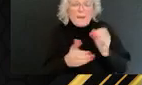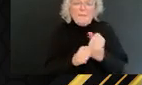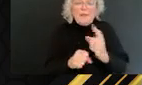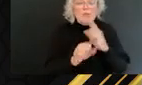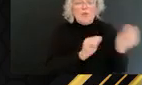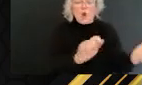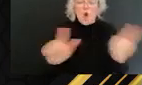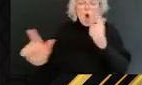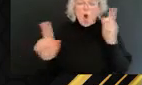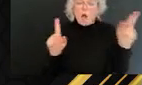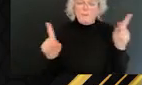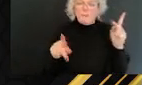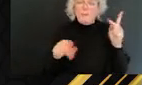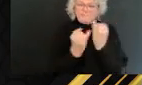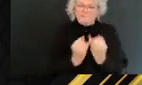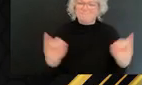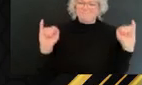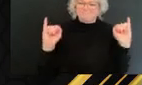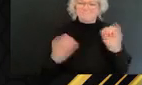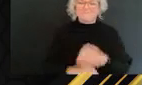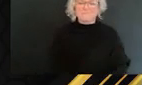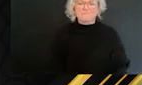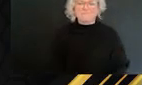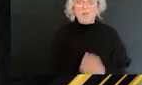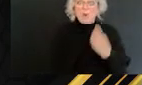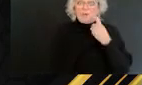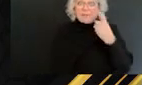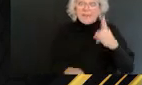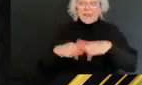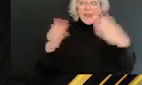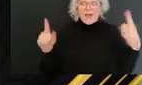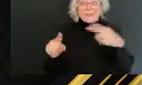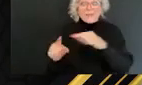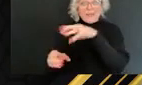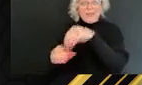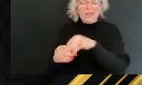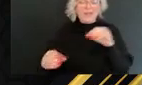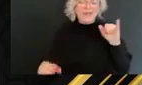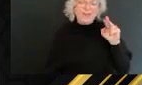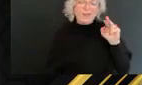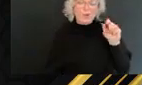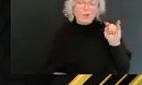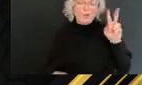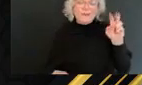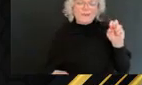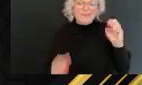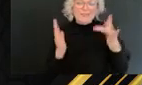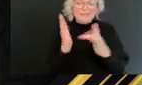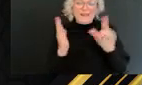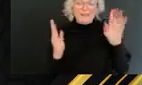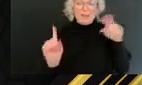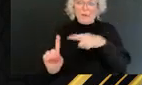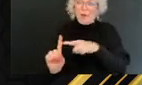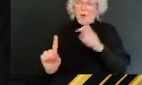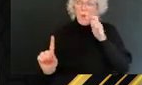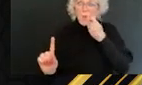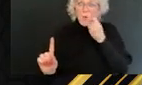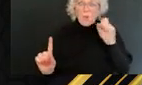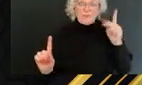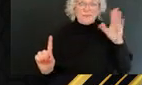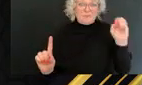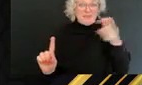independence for all. We recently announced that we're opening the Inclusive Tech Lab. This is a really cool space.